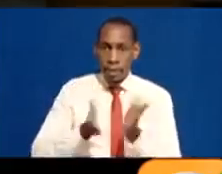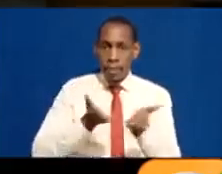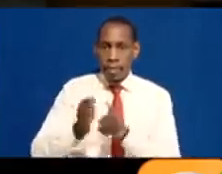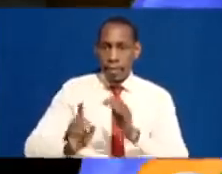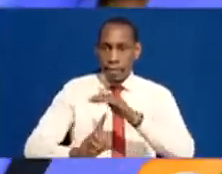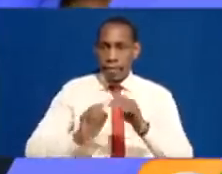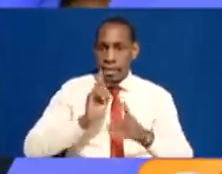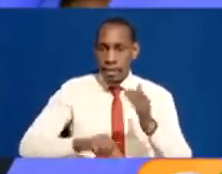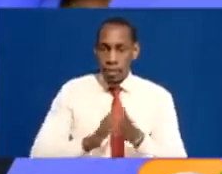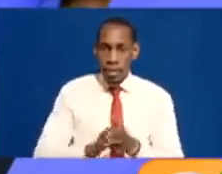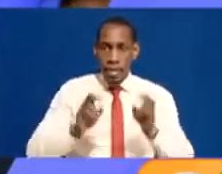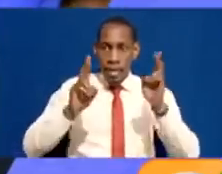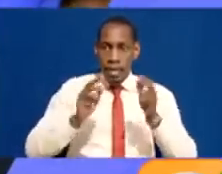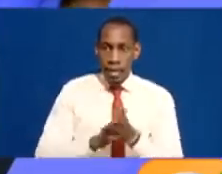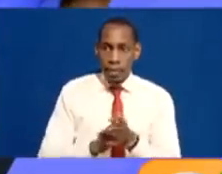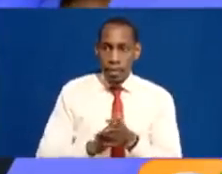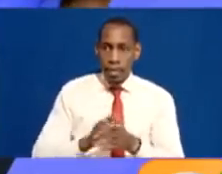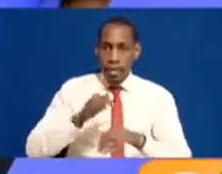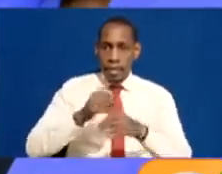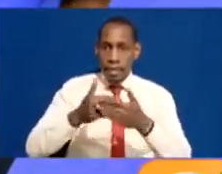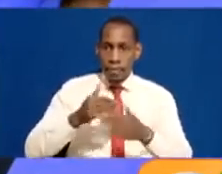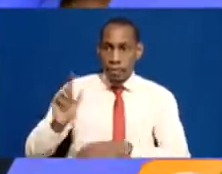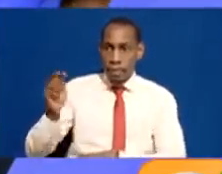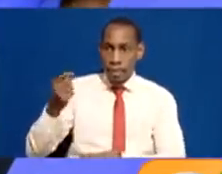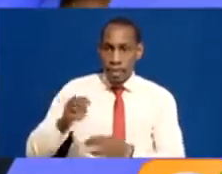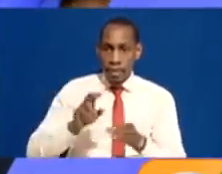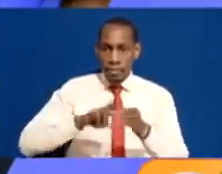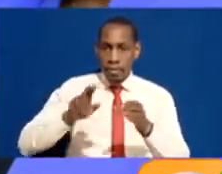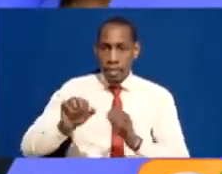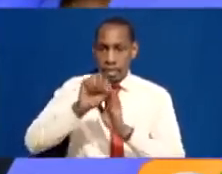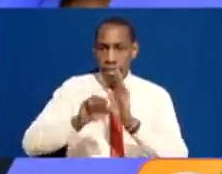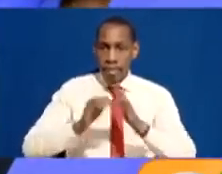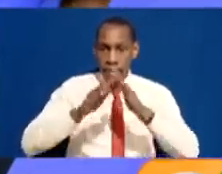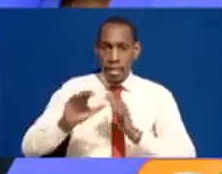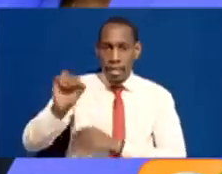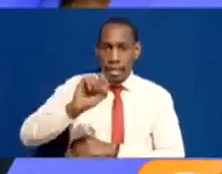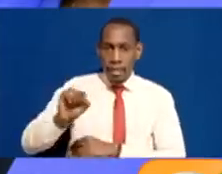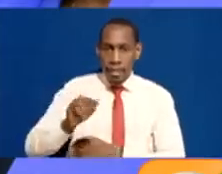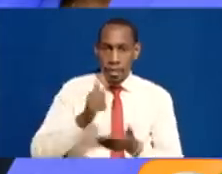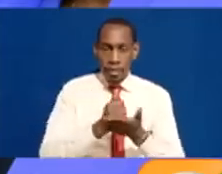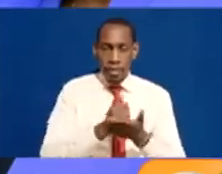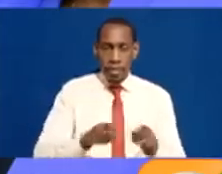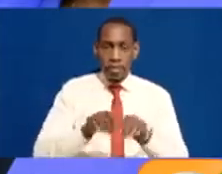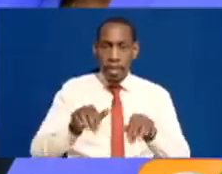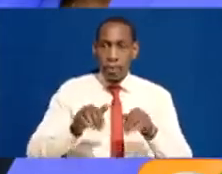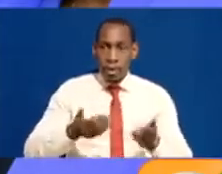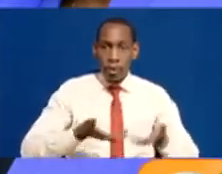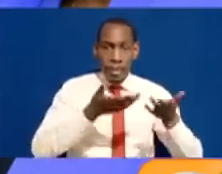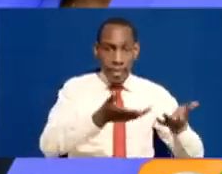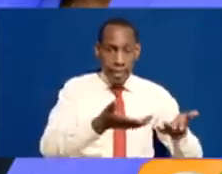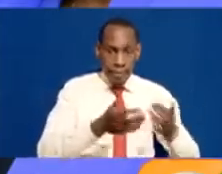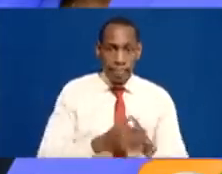Ministry says, quote, "Once the former president has left State House, CSs are in office just waiting to hand